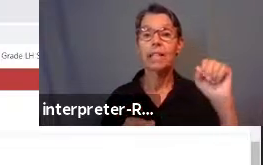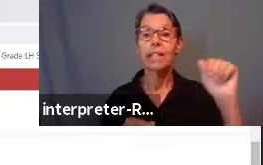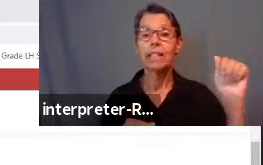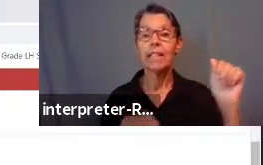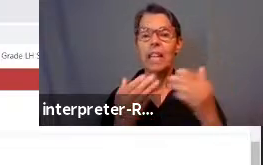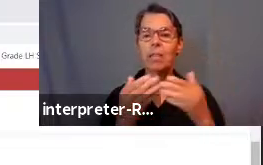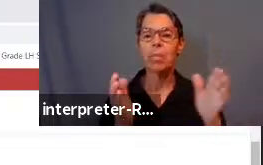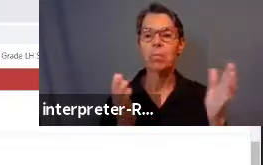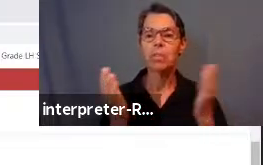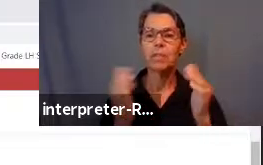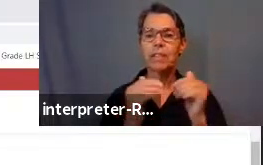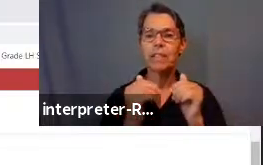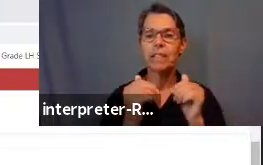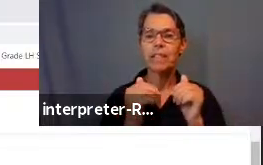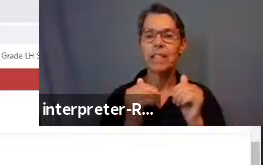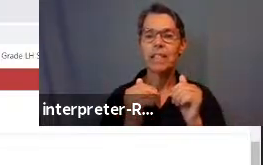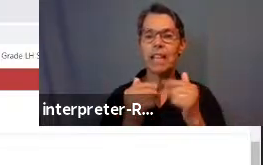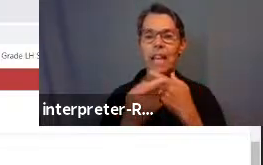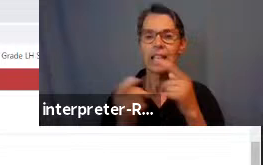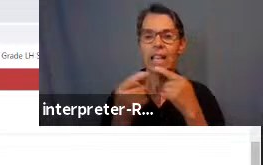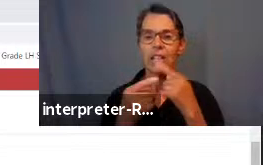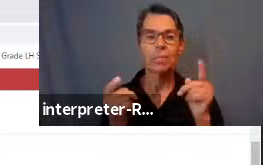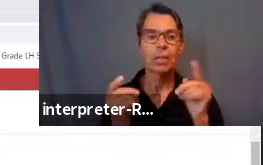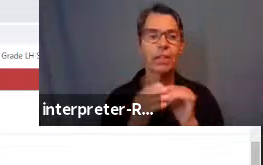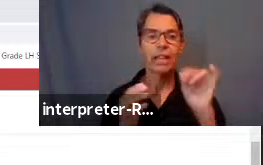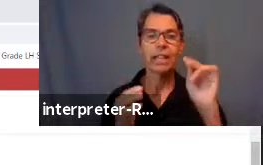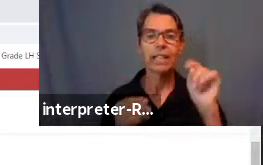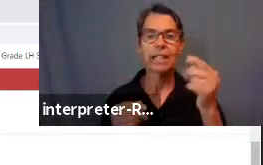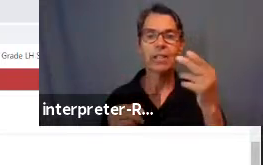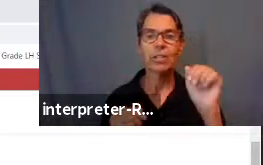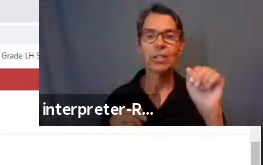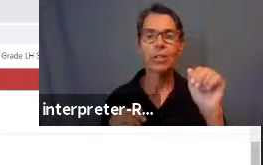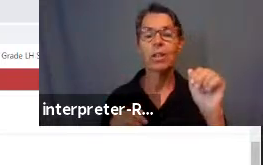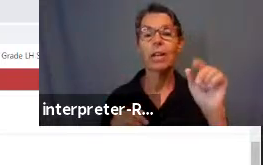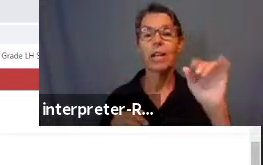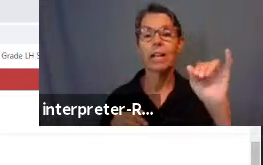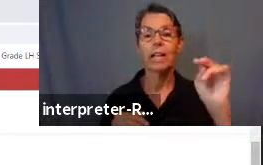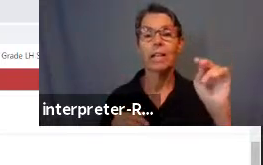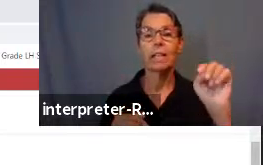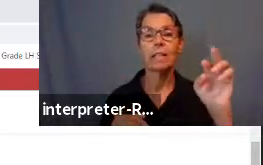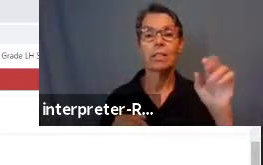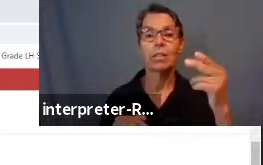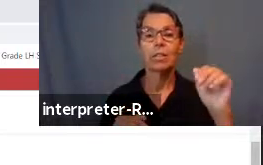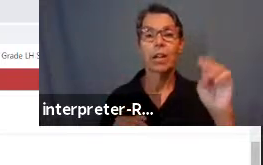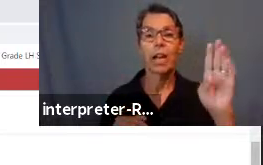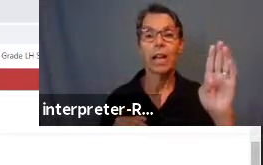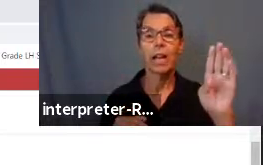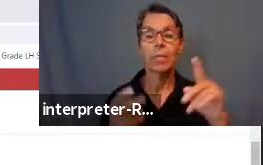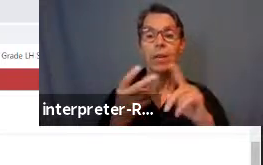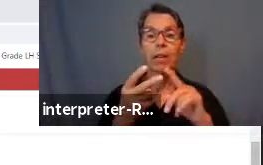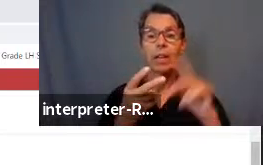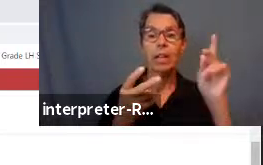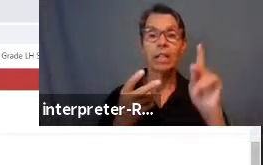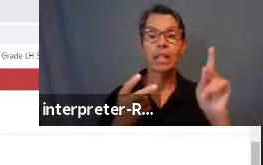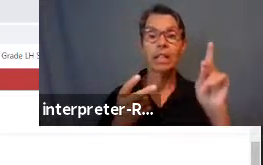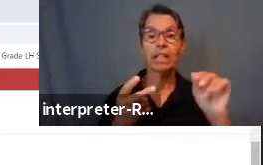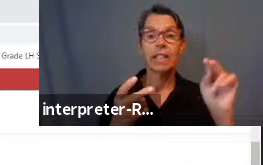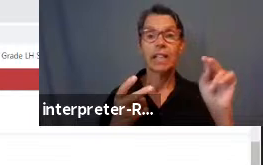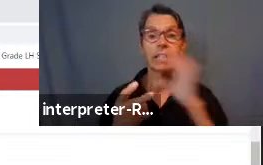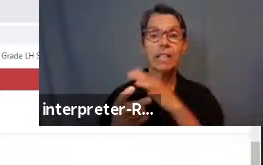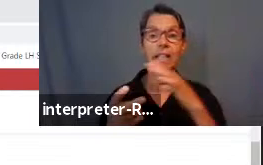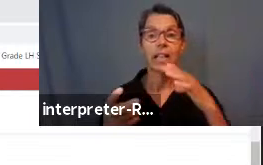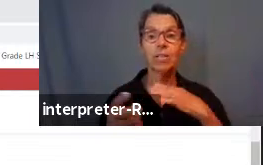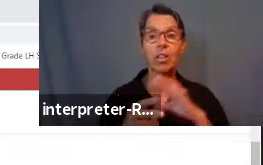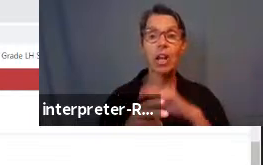put together by InterHab, Kansas Council on Developmental Disabilities, and the Sunflower Health Plan.